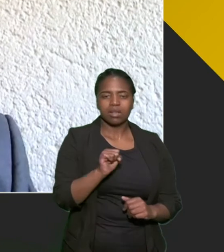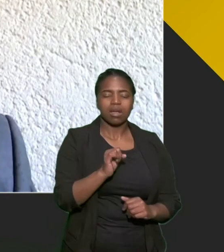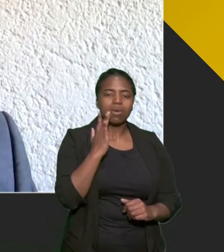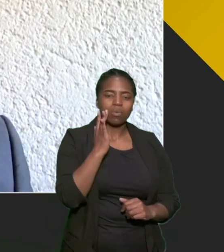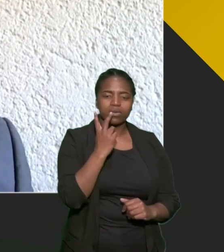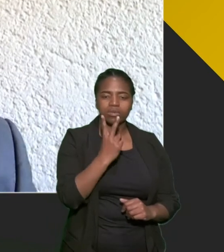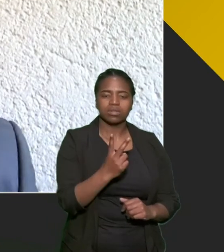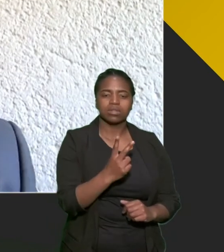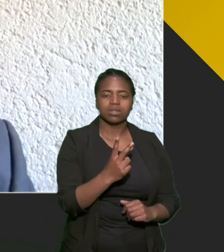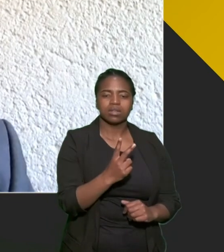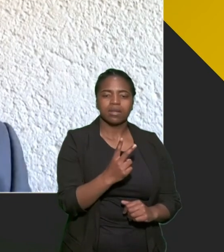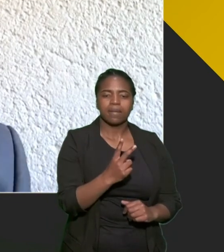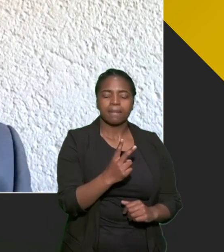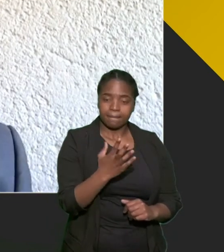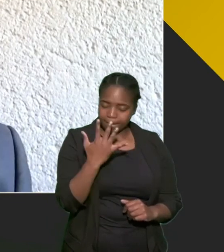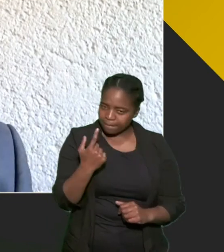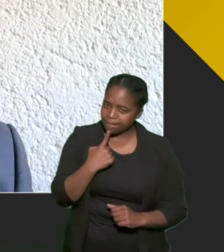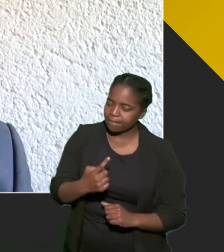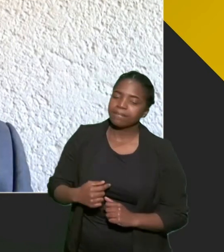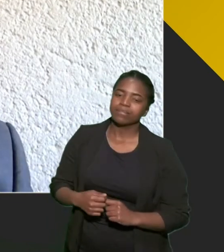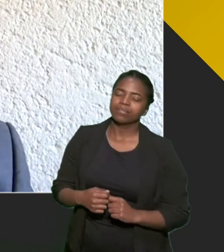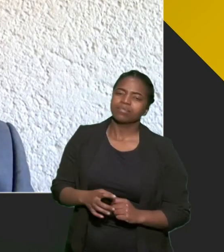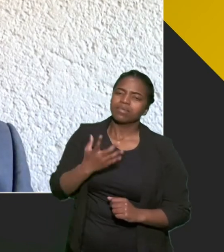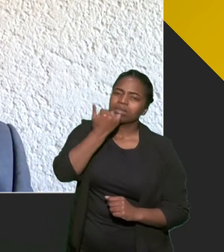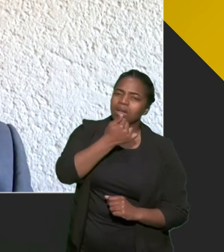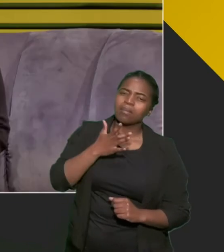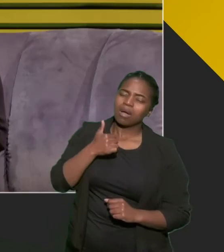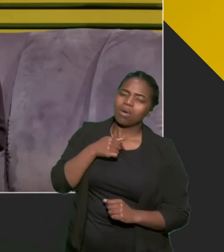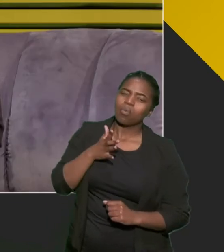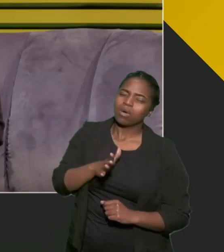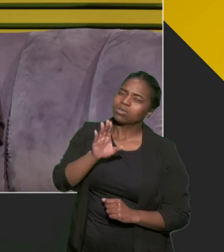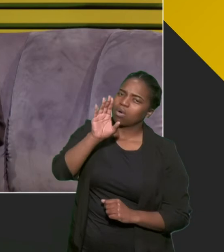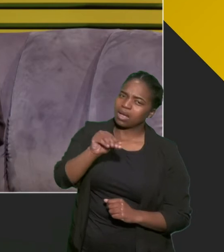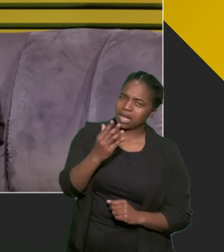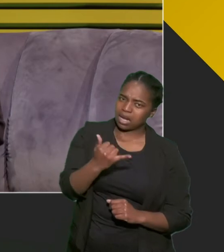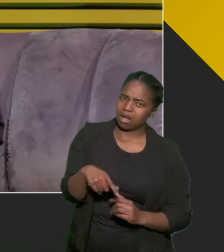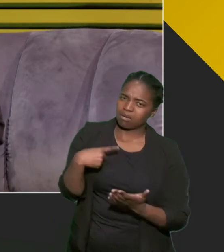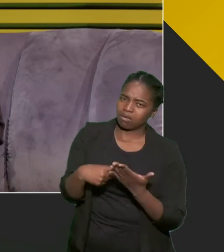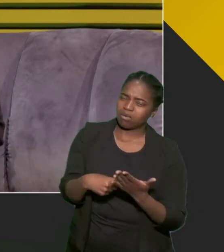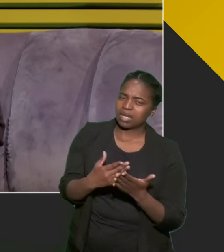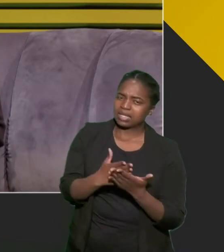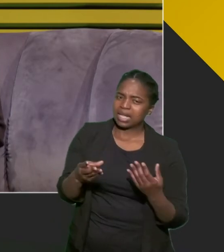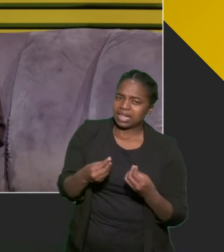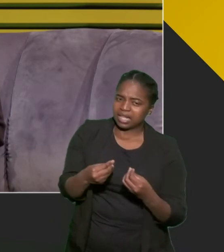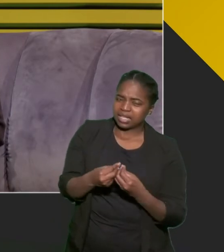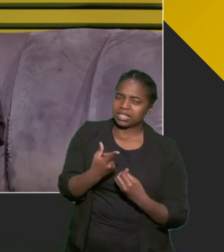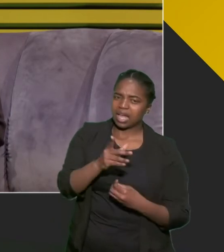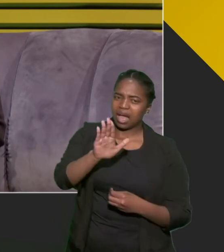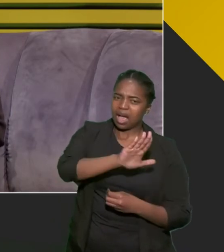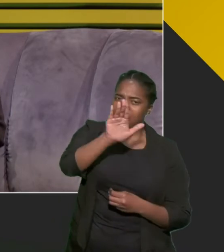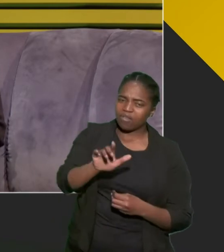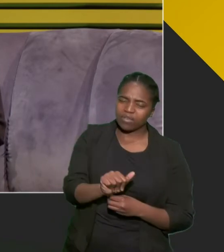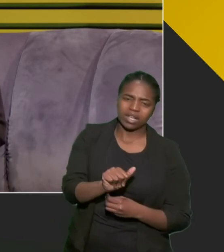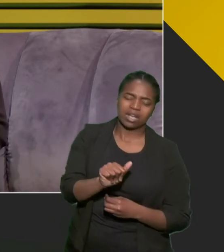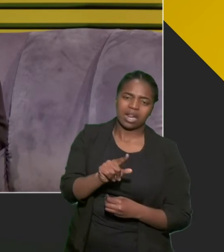move, so no qhubeka. Oh, sorry. I wanted to find out what we're talking about on the resources that are on the African